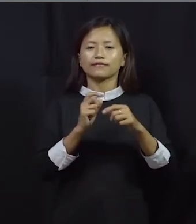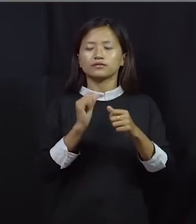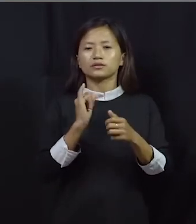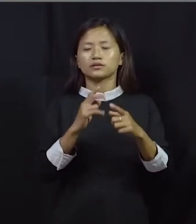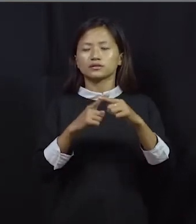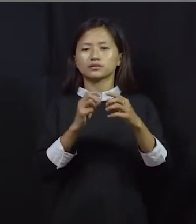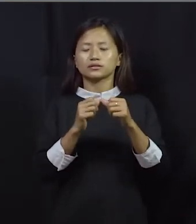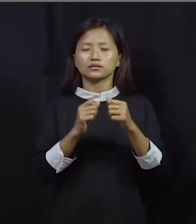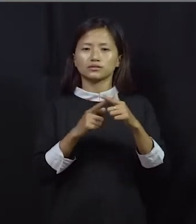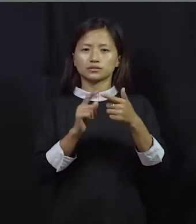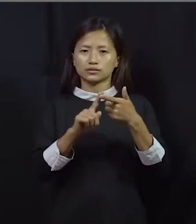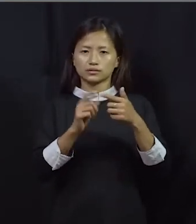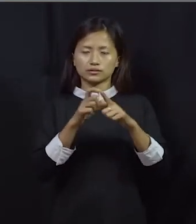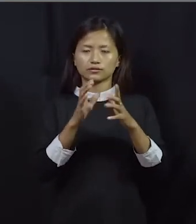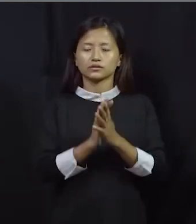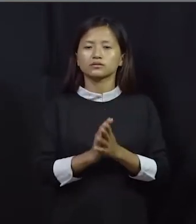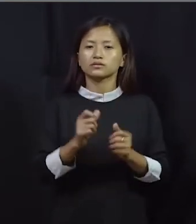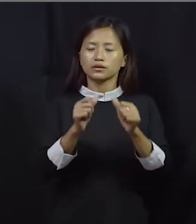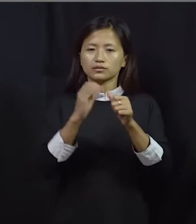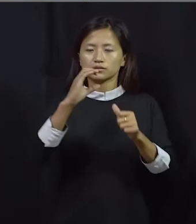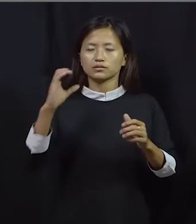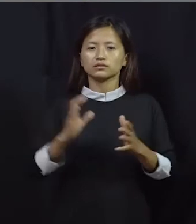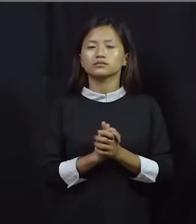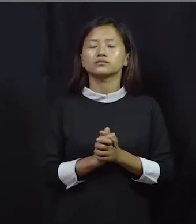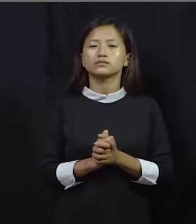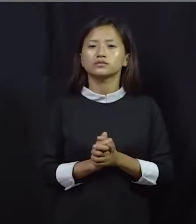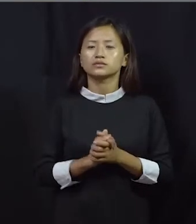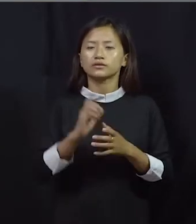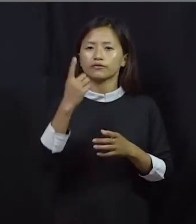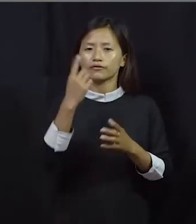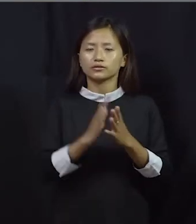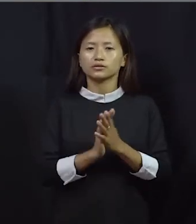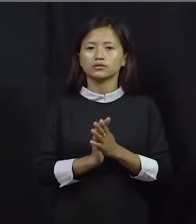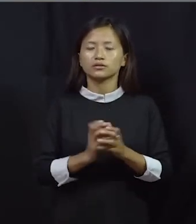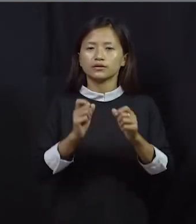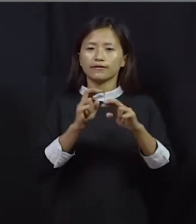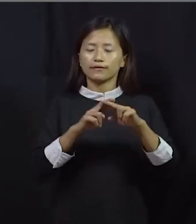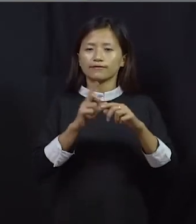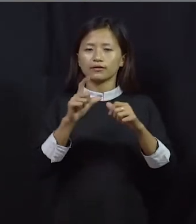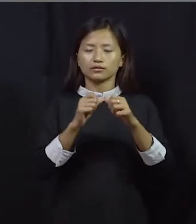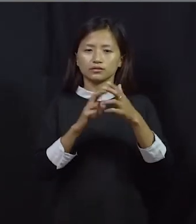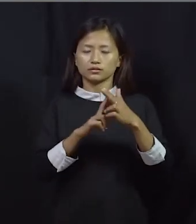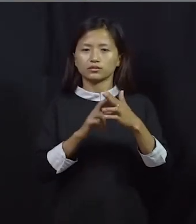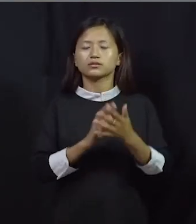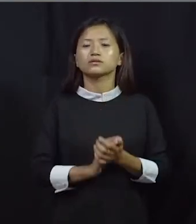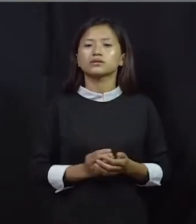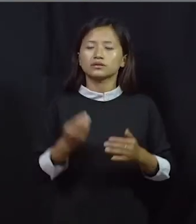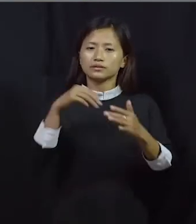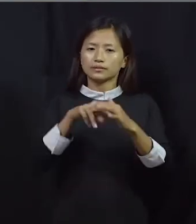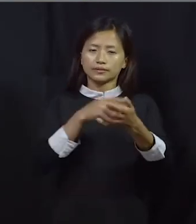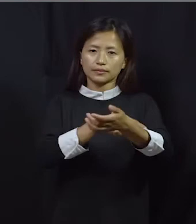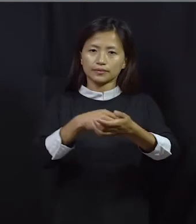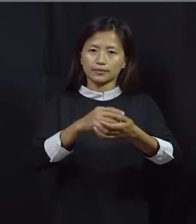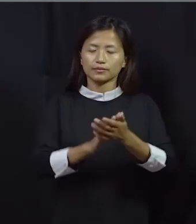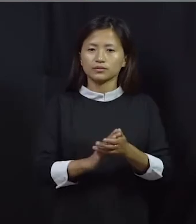me go to fluctuating capital account. This fluctuating capital accounts, as the name indicates,